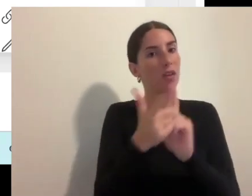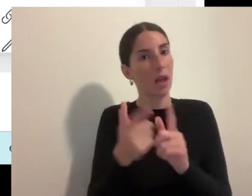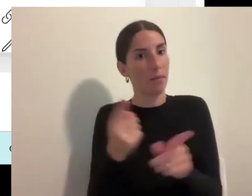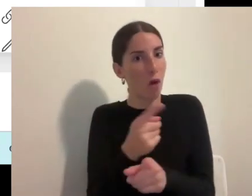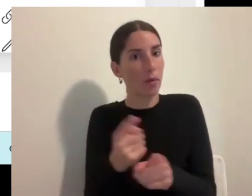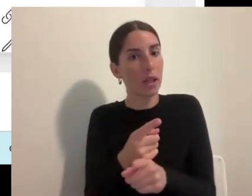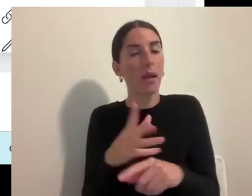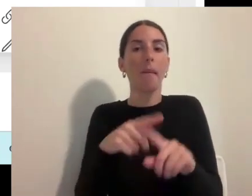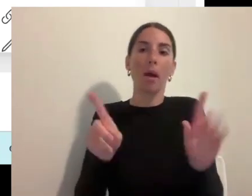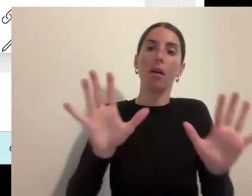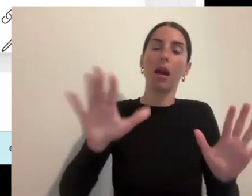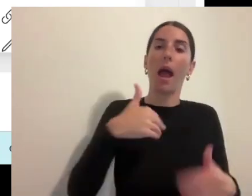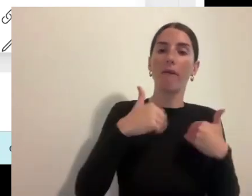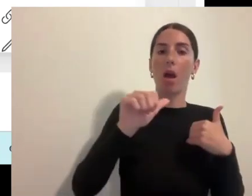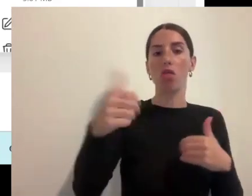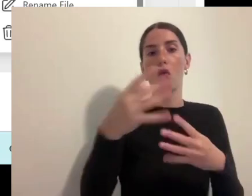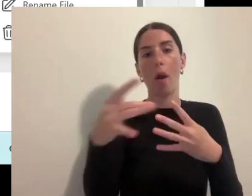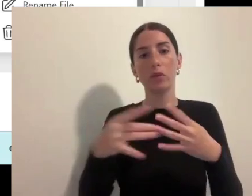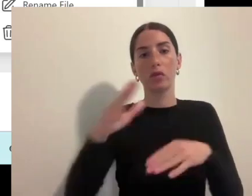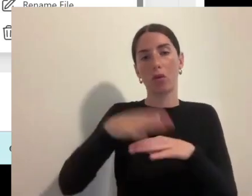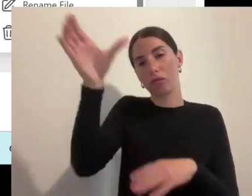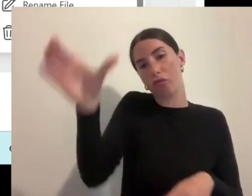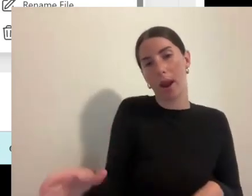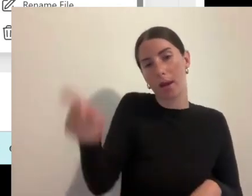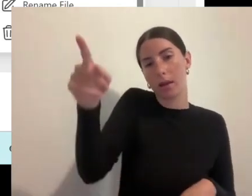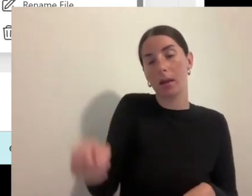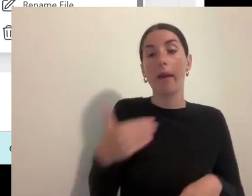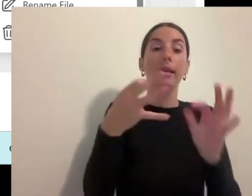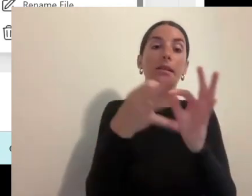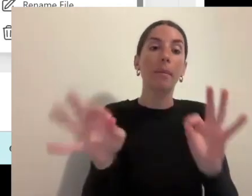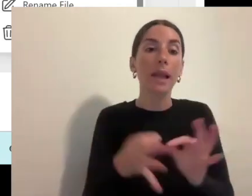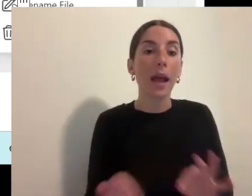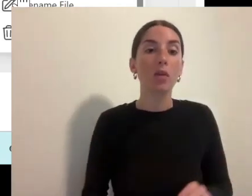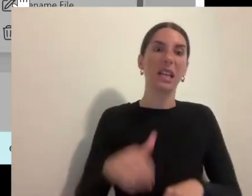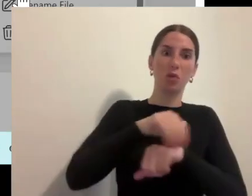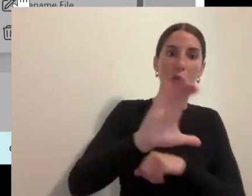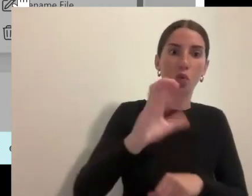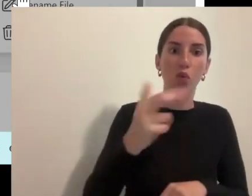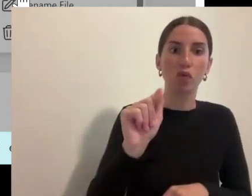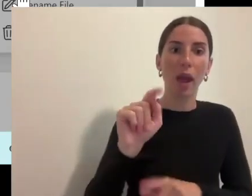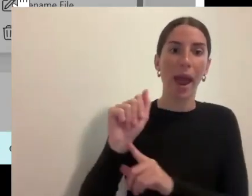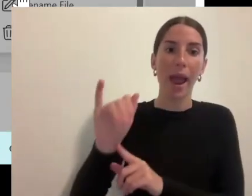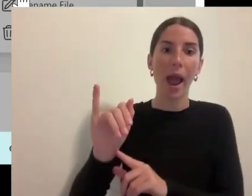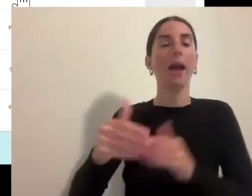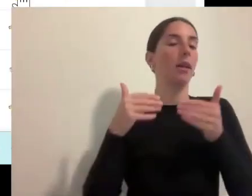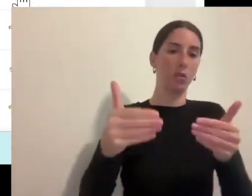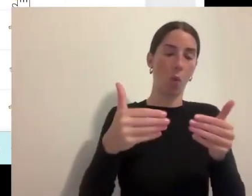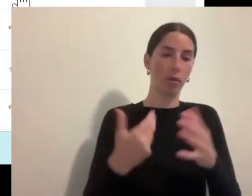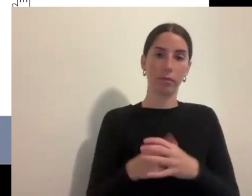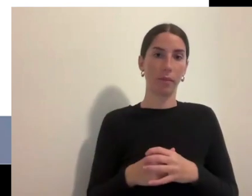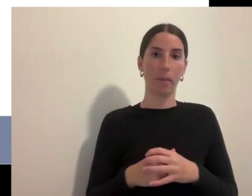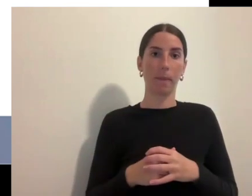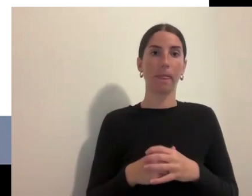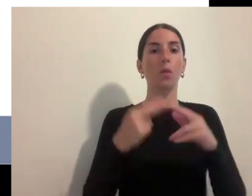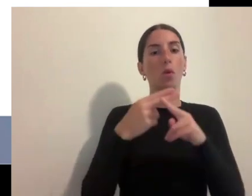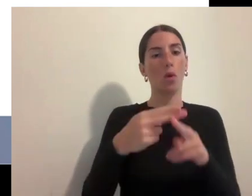these options on the right hand side, you can download the PDF, the subtitles, send it to ChatGPT, and so on. So this is called